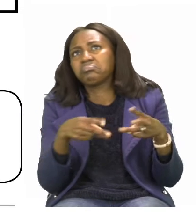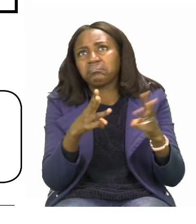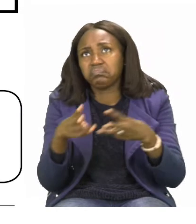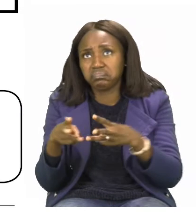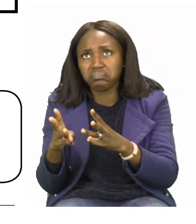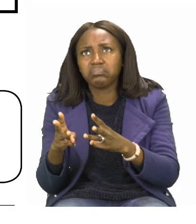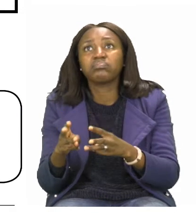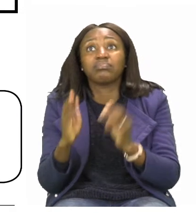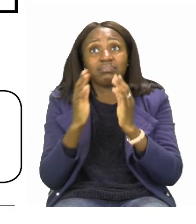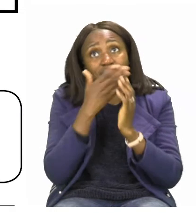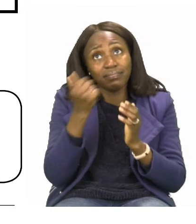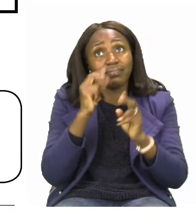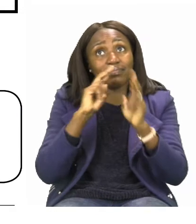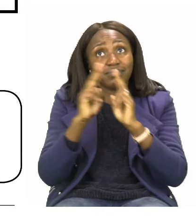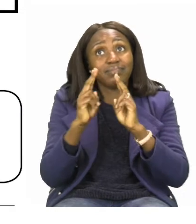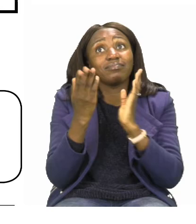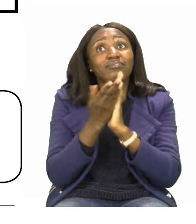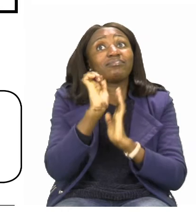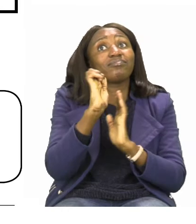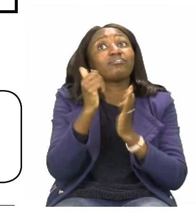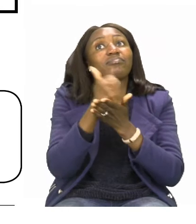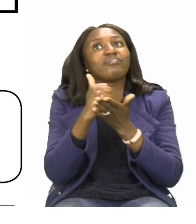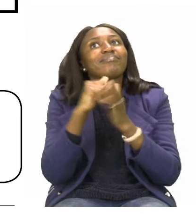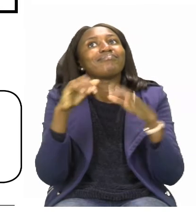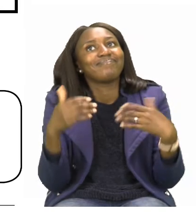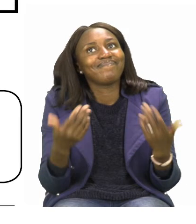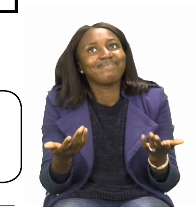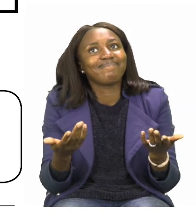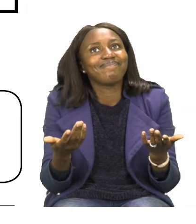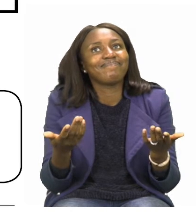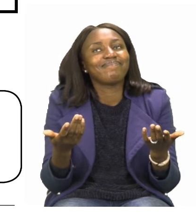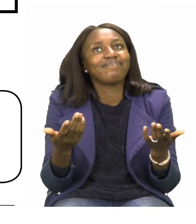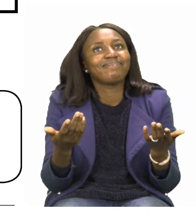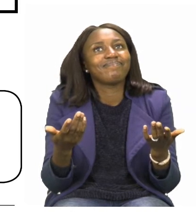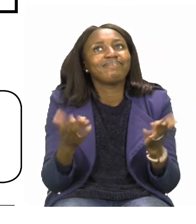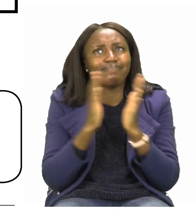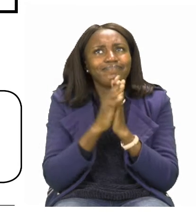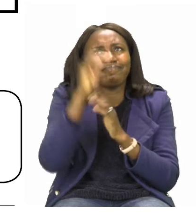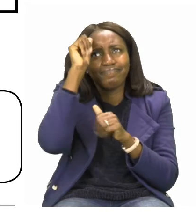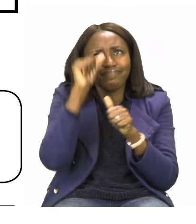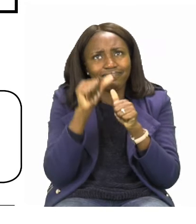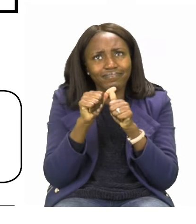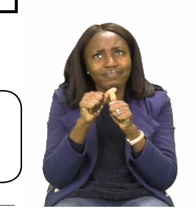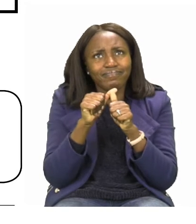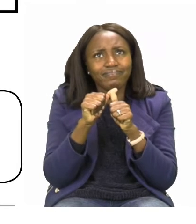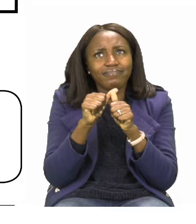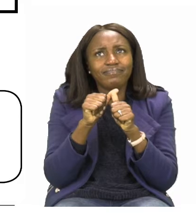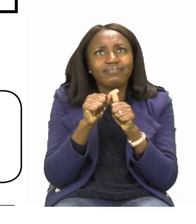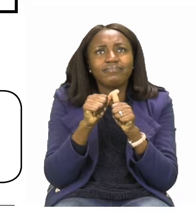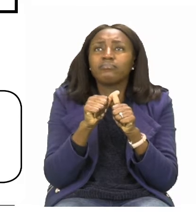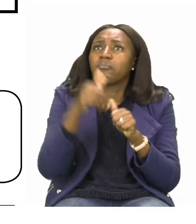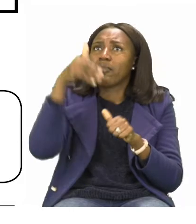what your school does when it is clean up day. Remember, all across